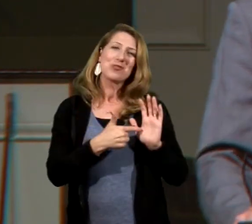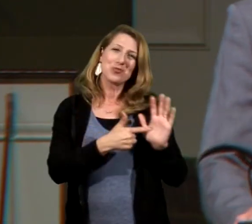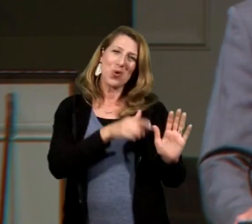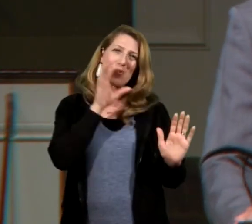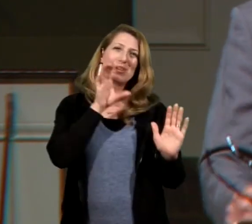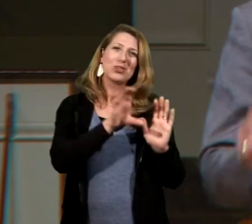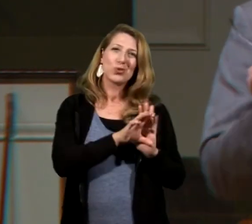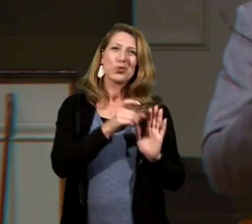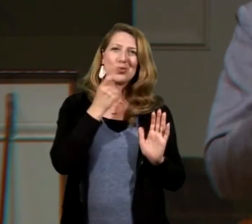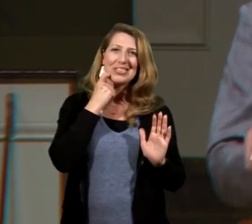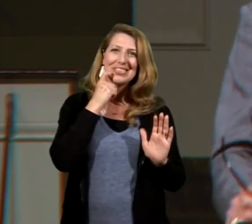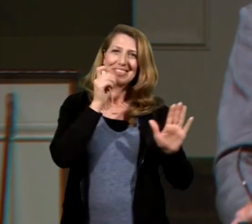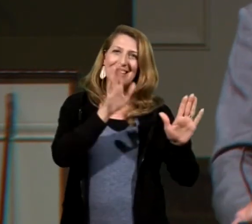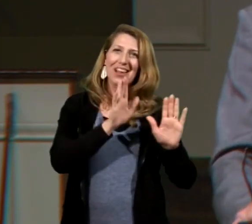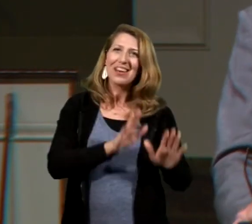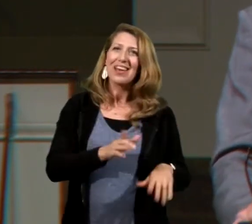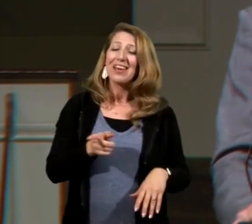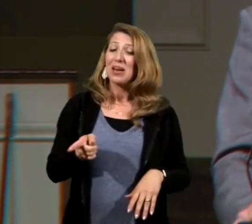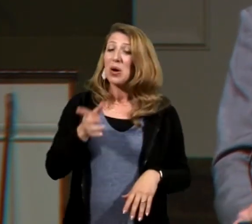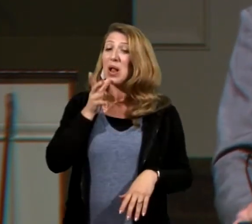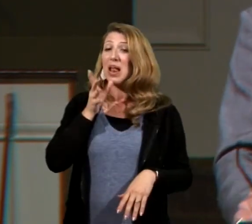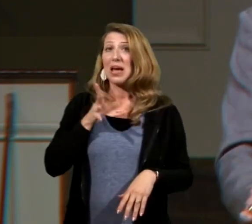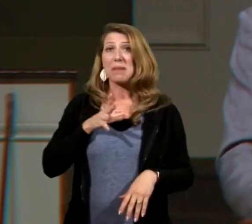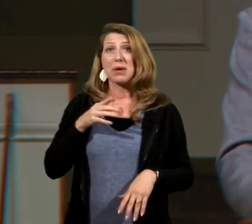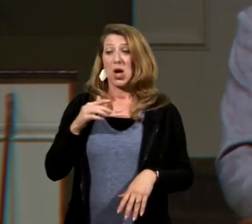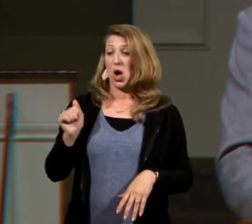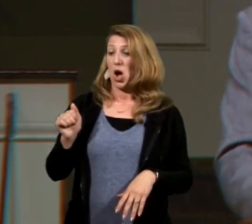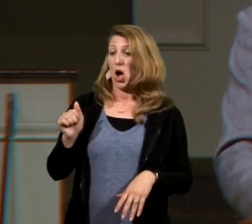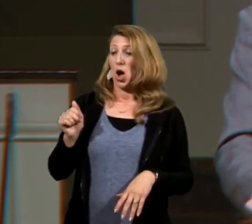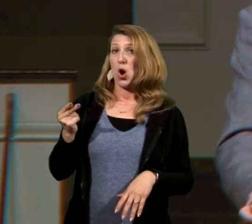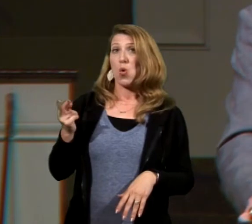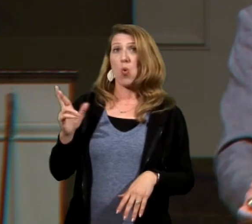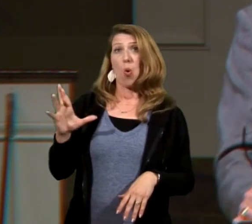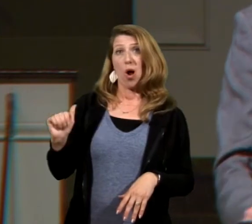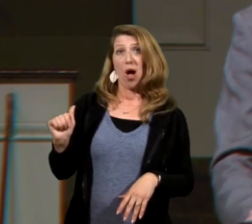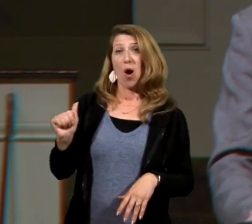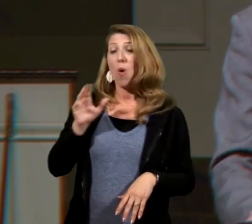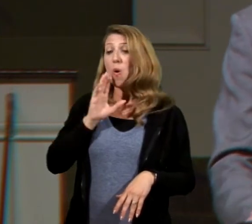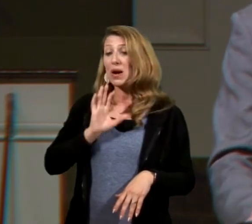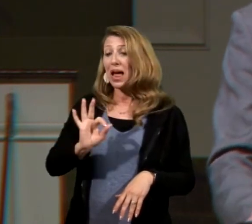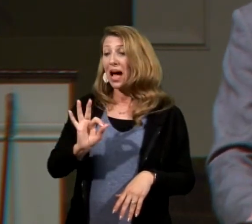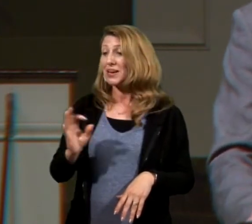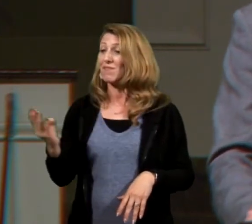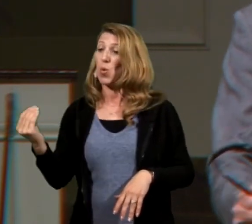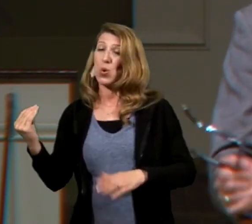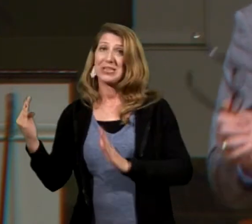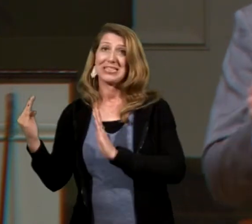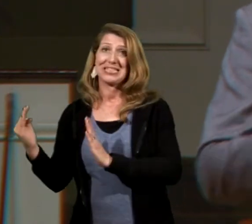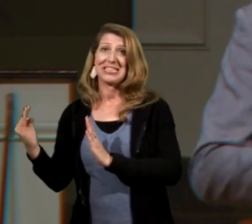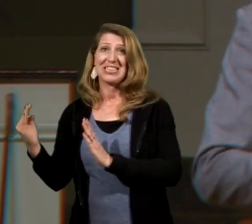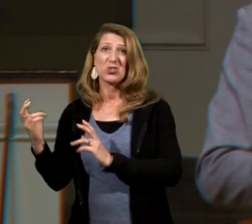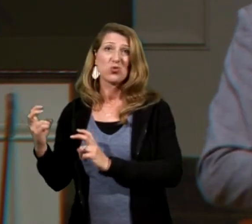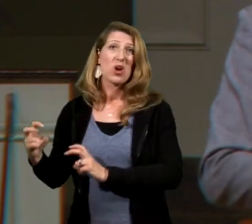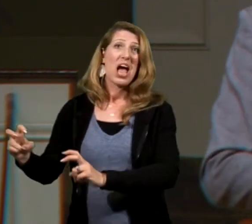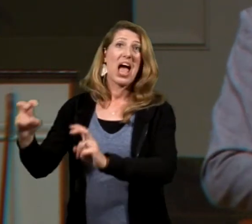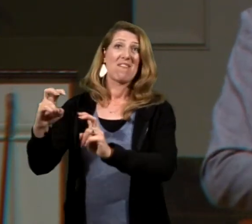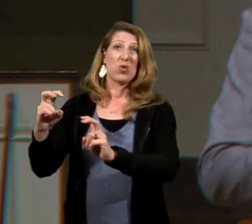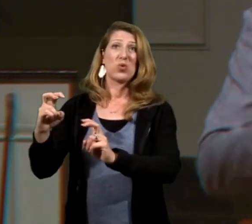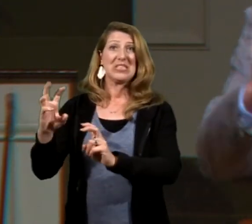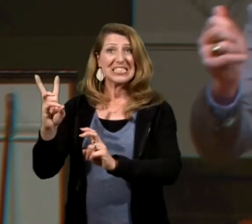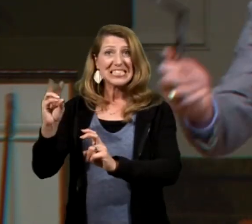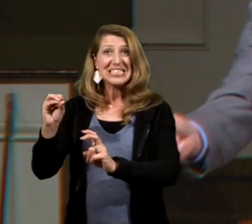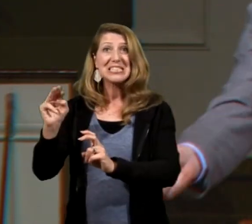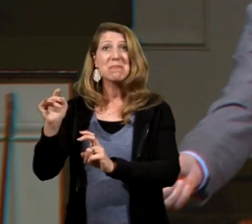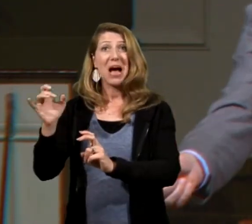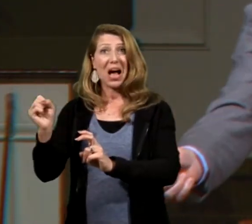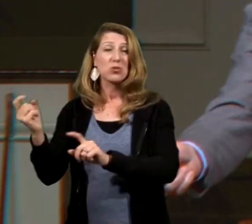on Sunday of a lady. She says, I was in Aurora from the time I was 9 until I was 14. They would travel 60 miles to pick me up,